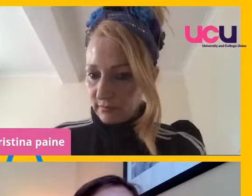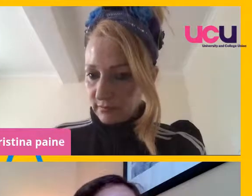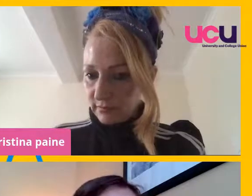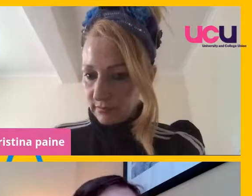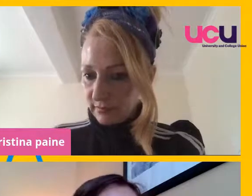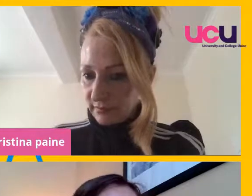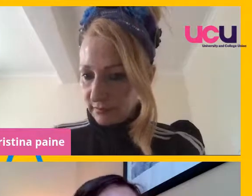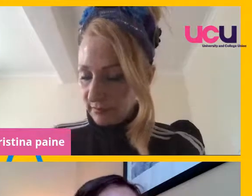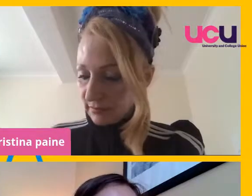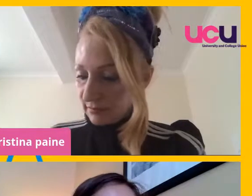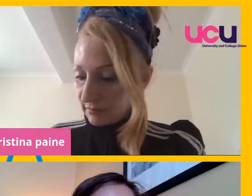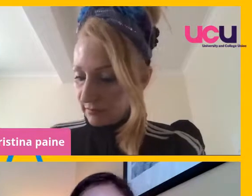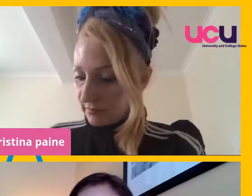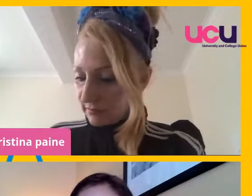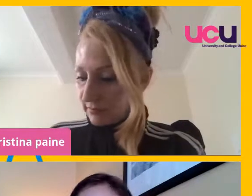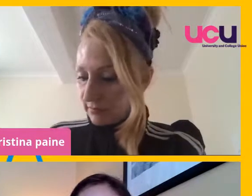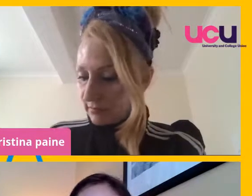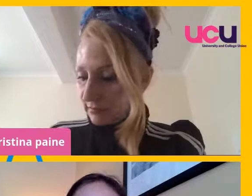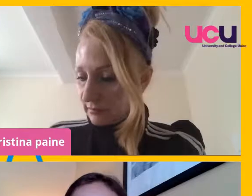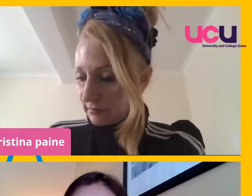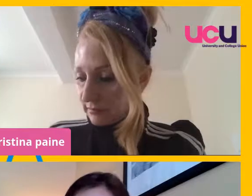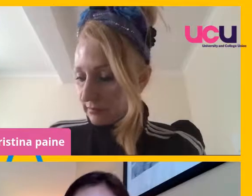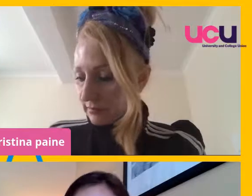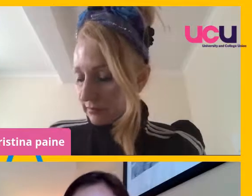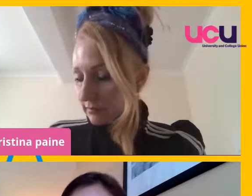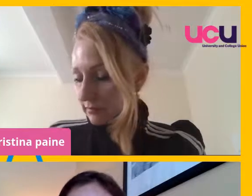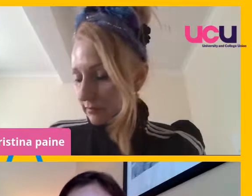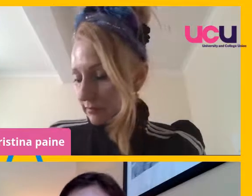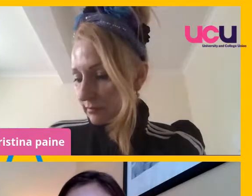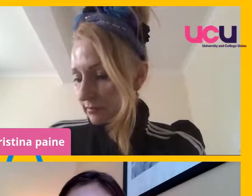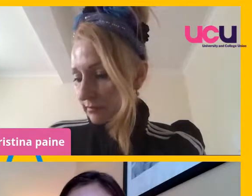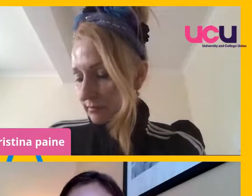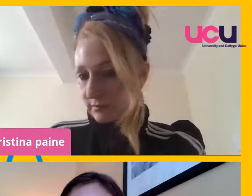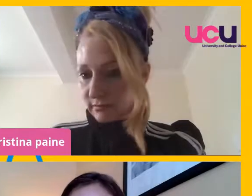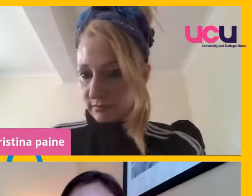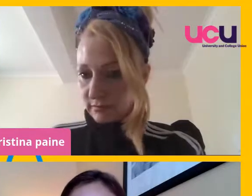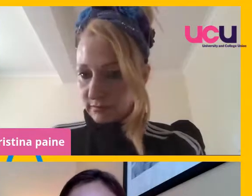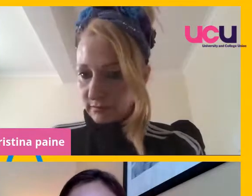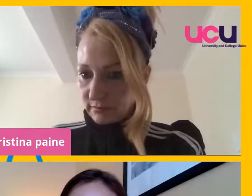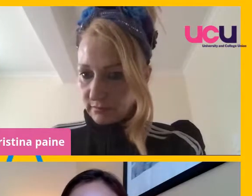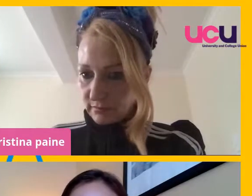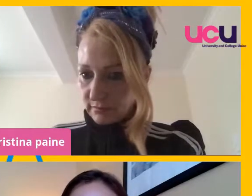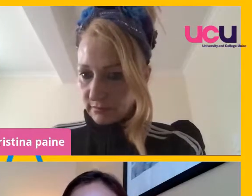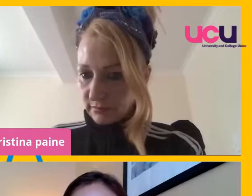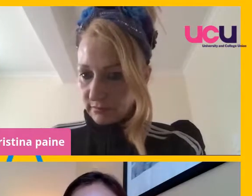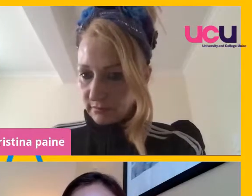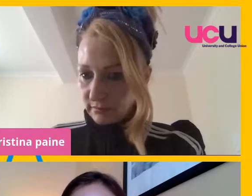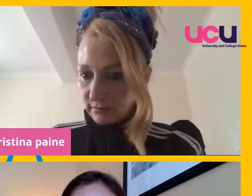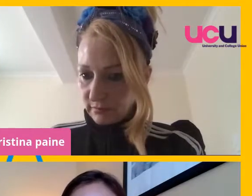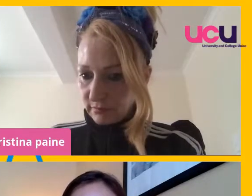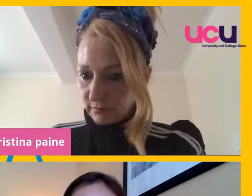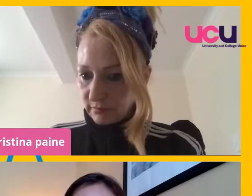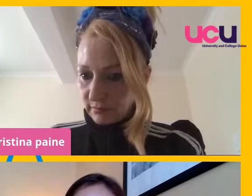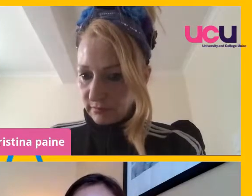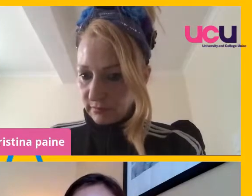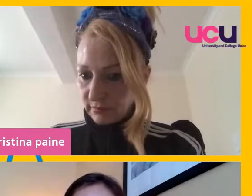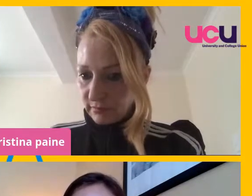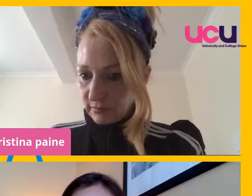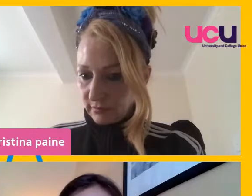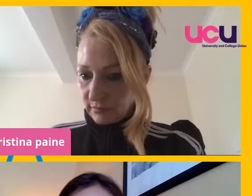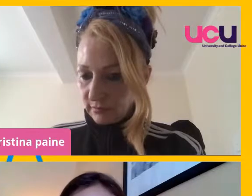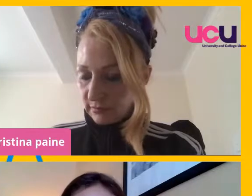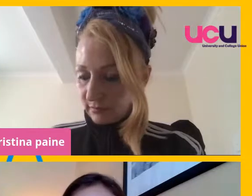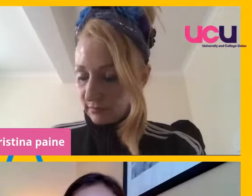have to remember that as a union, we are the union, we, the members, make this union. And there are certain things that we